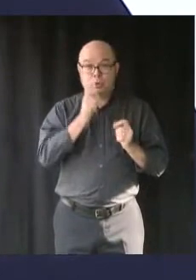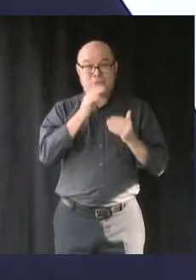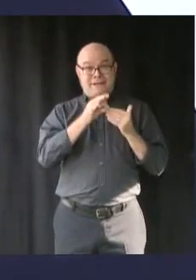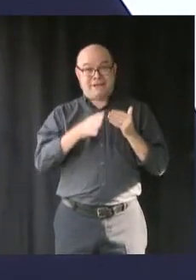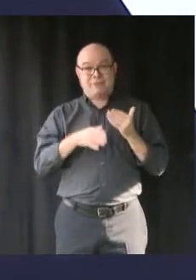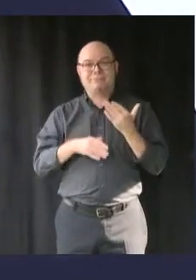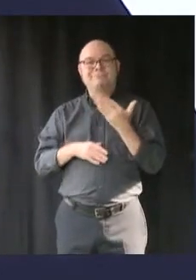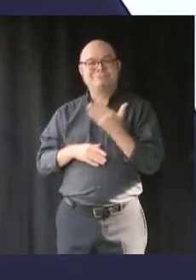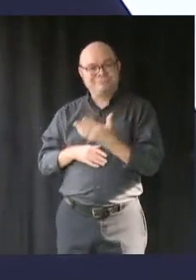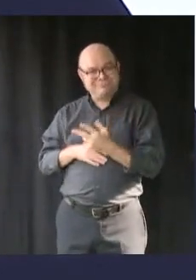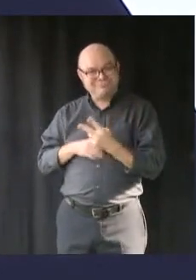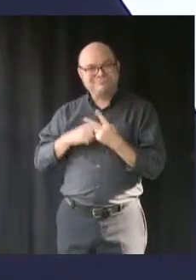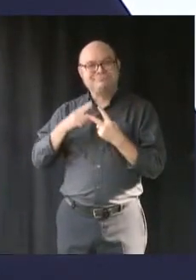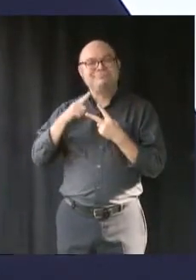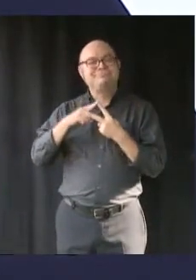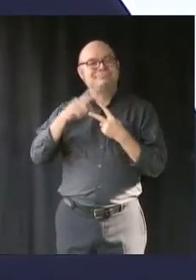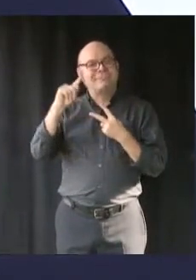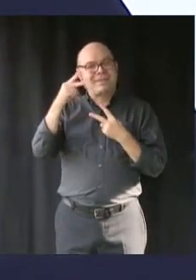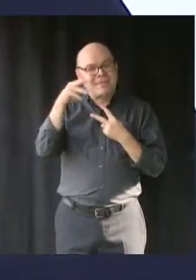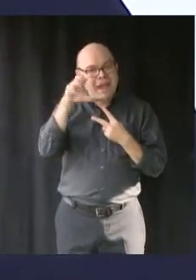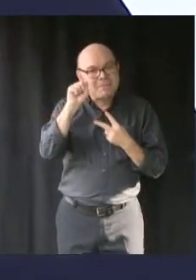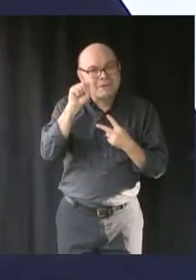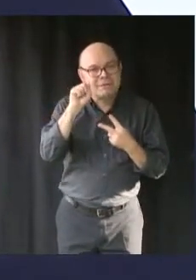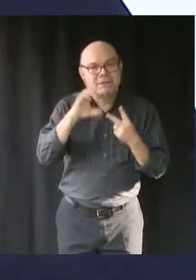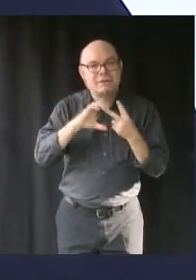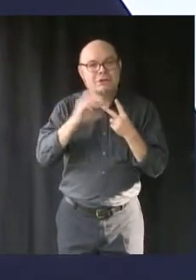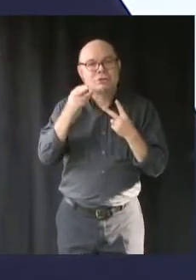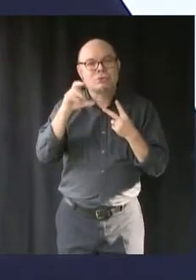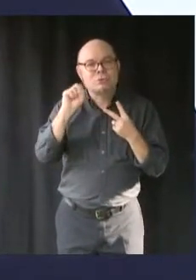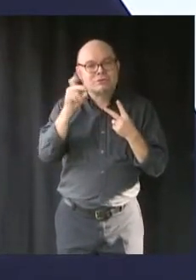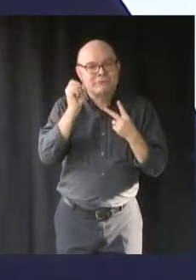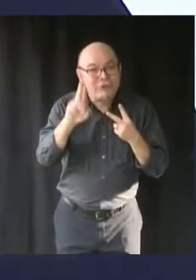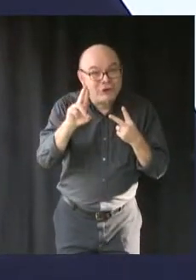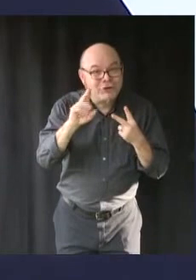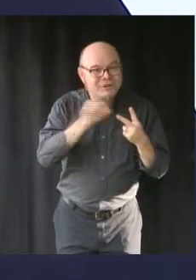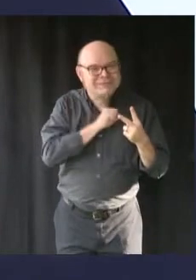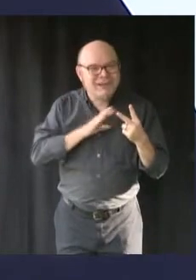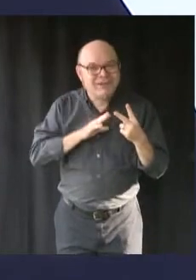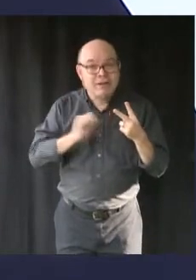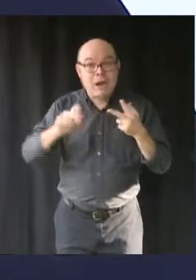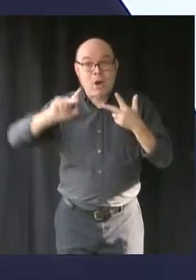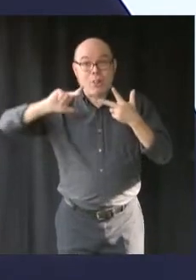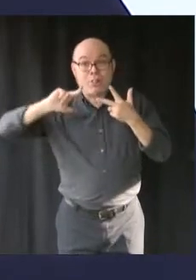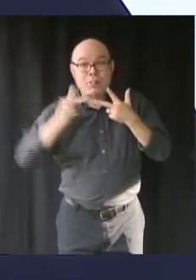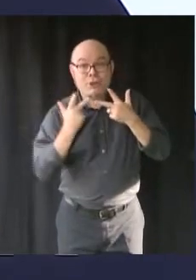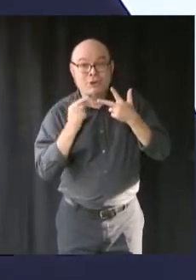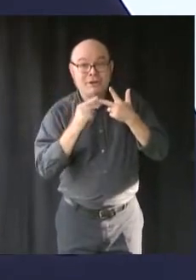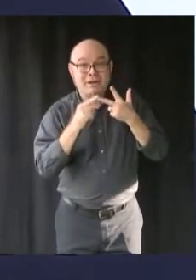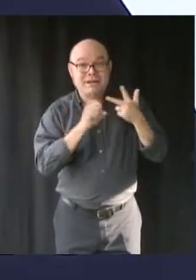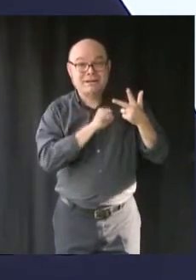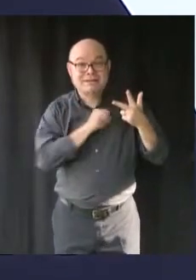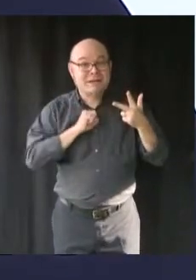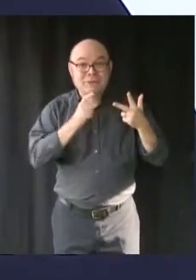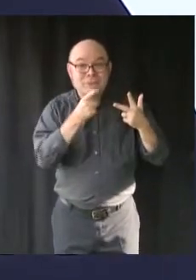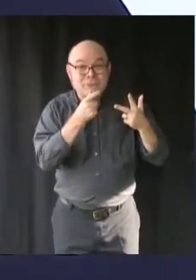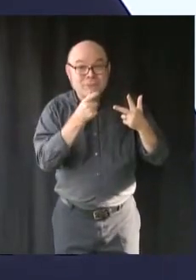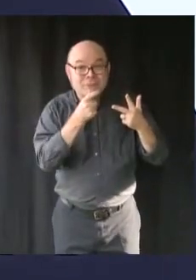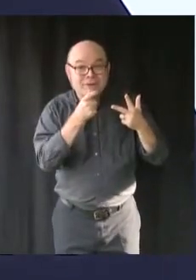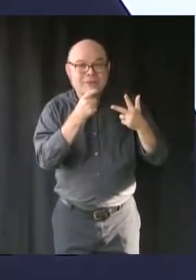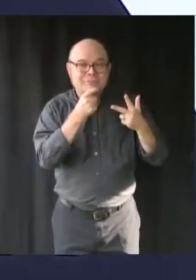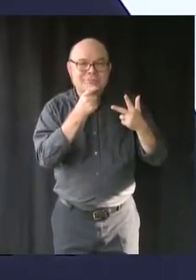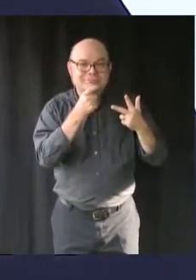of the United States Senate here with us today, in the President. And nearly 76 years ago, Chris's